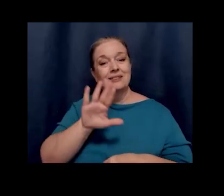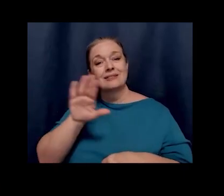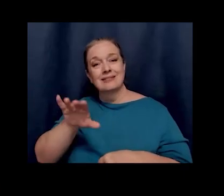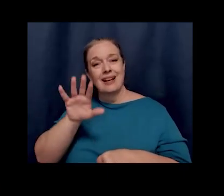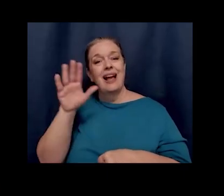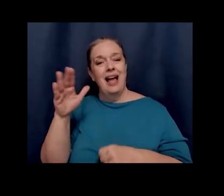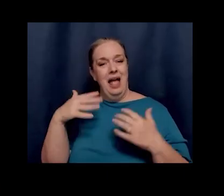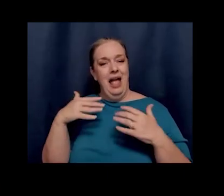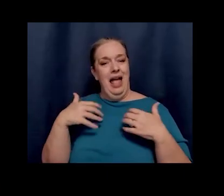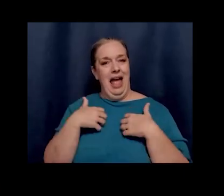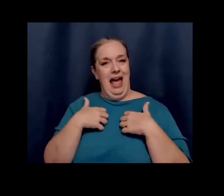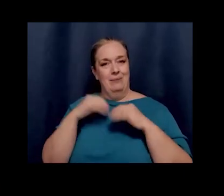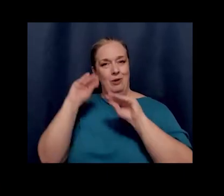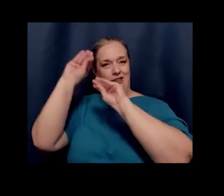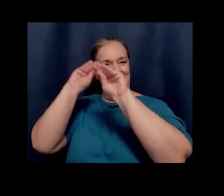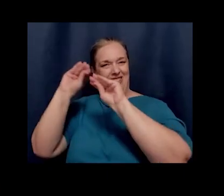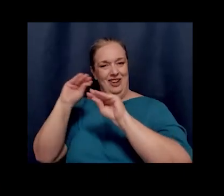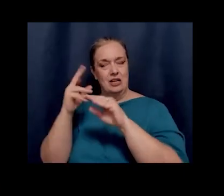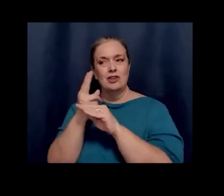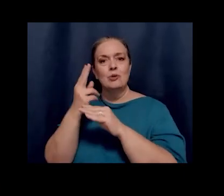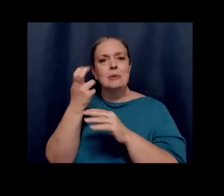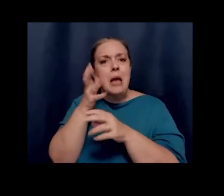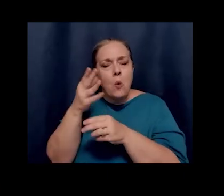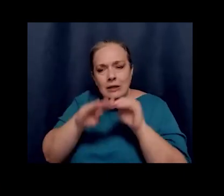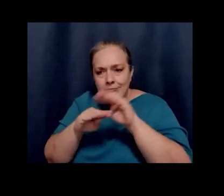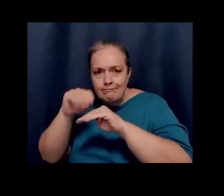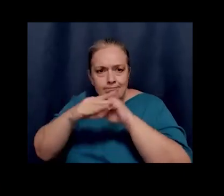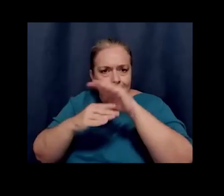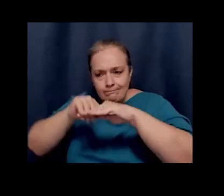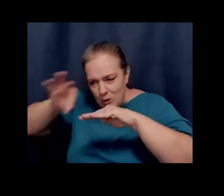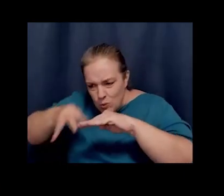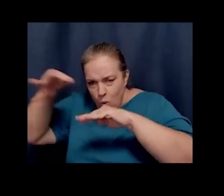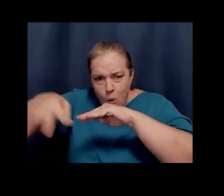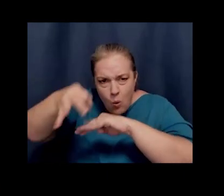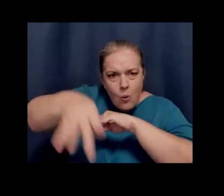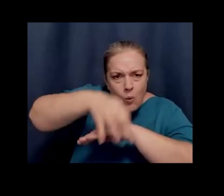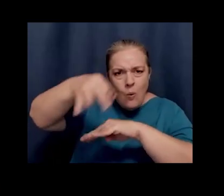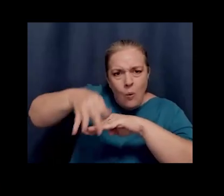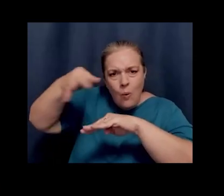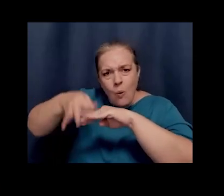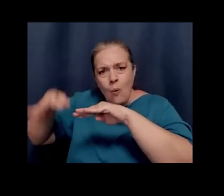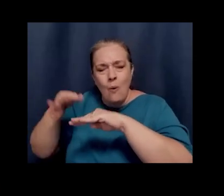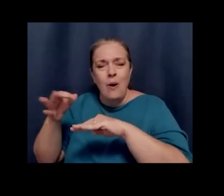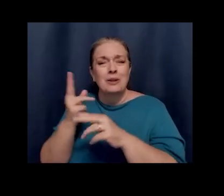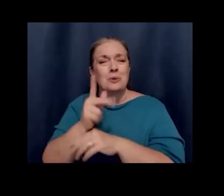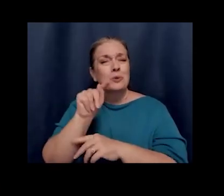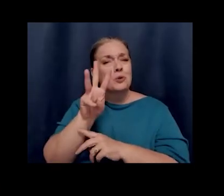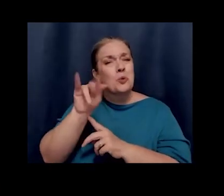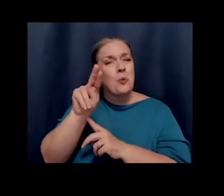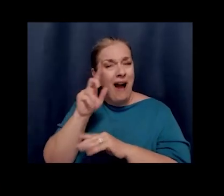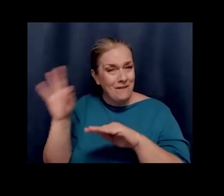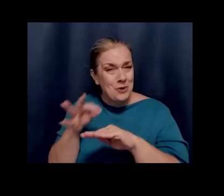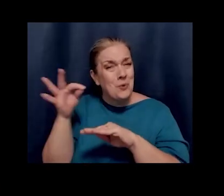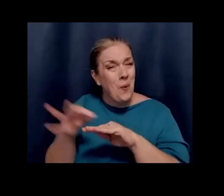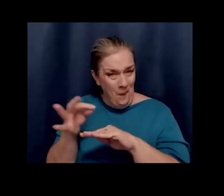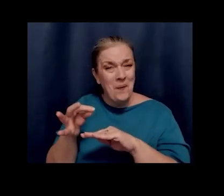animal constructions he made using everyday materials and sewing them with his own hands with bits of twine. You